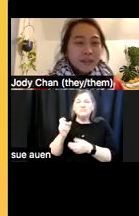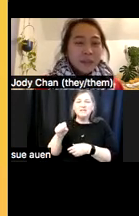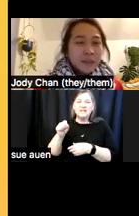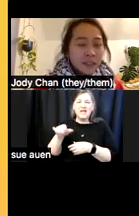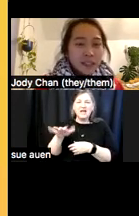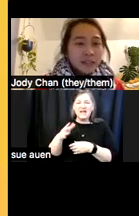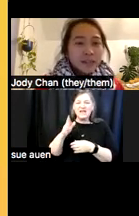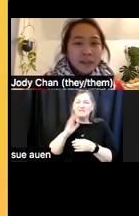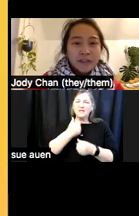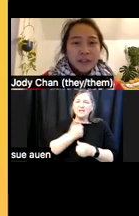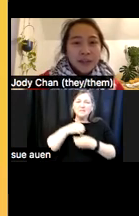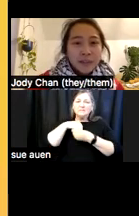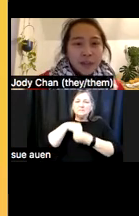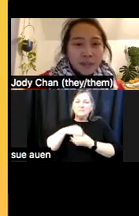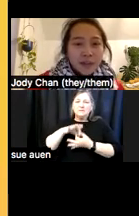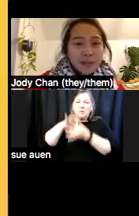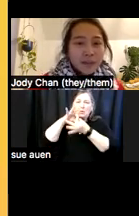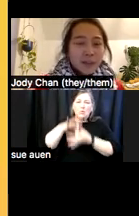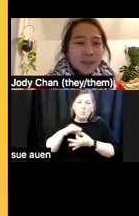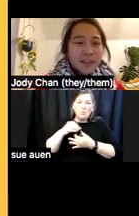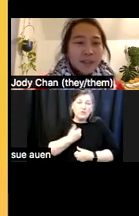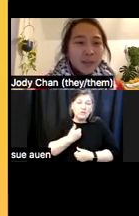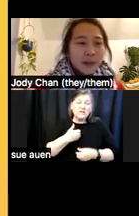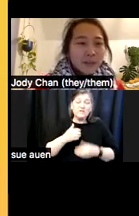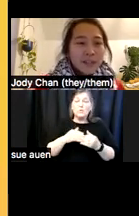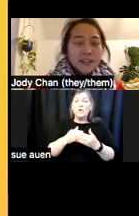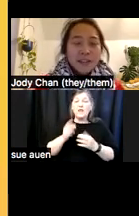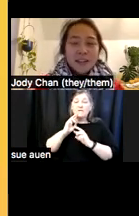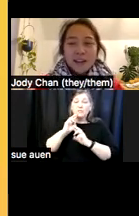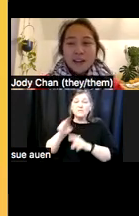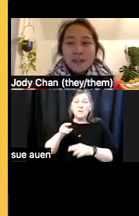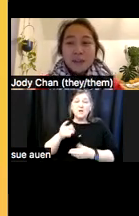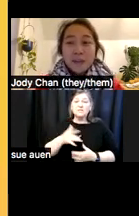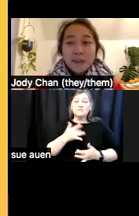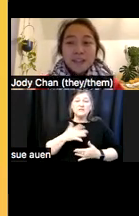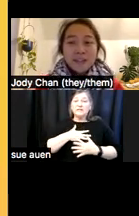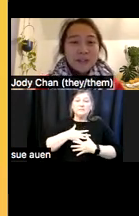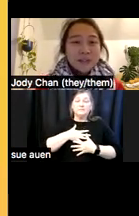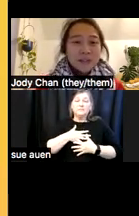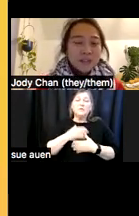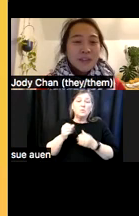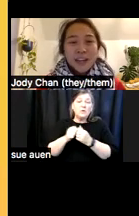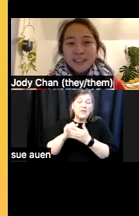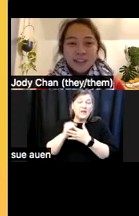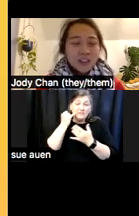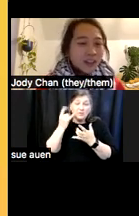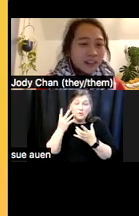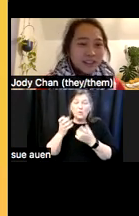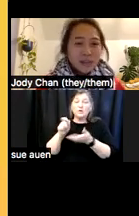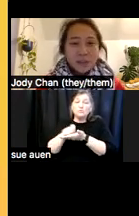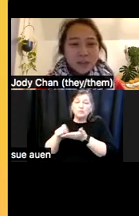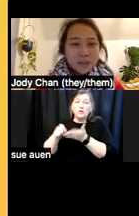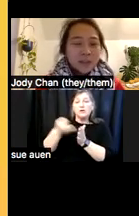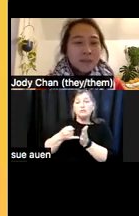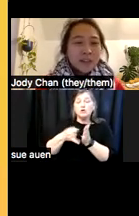of being with yourself and whatever comes up in response to this prompt, if you want to write, to draw,